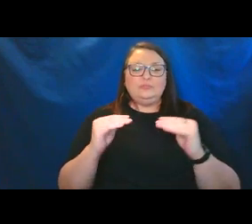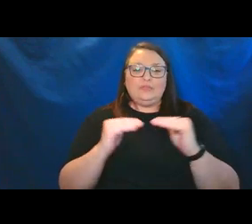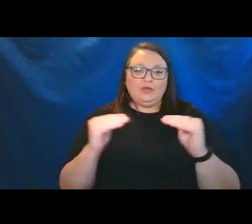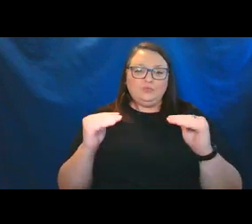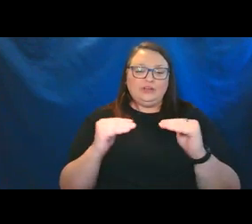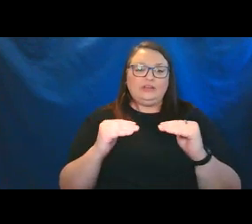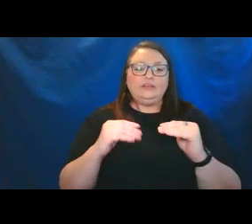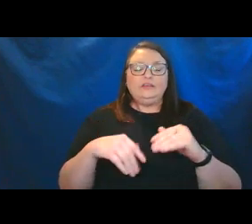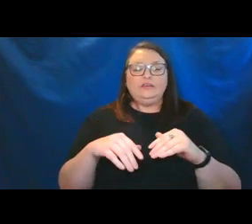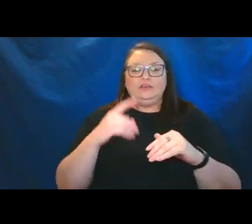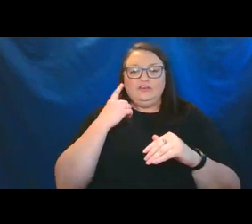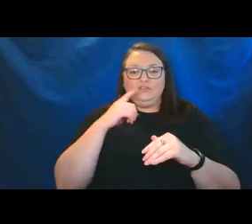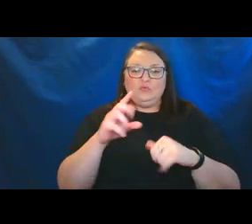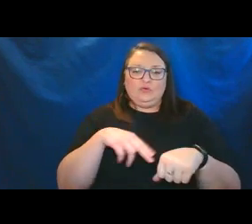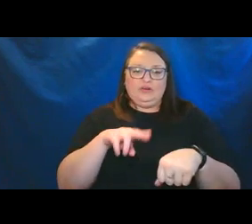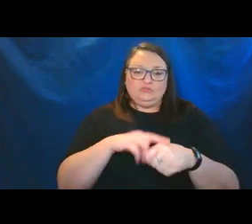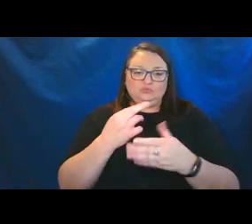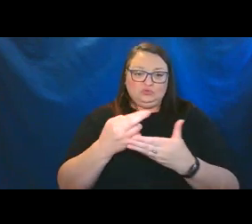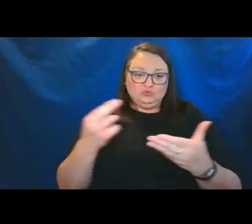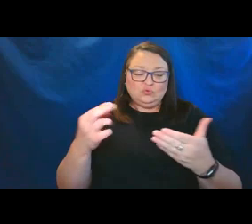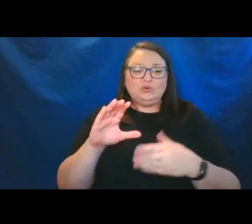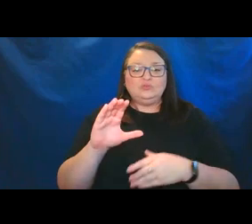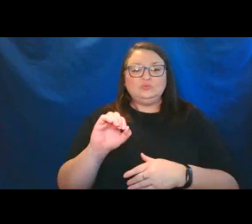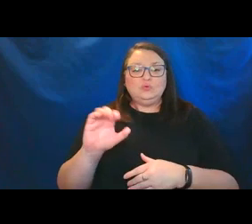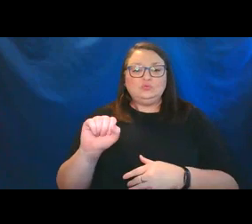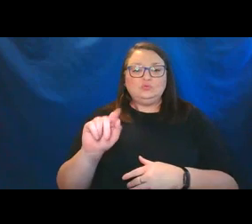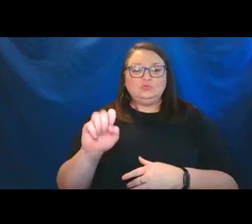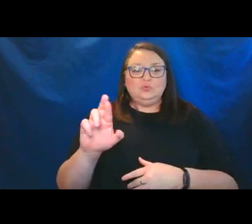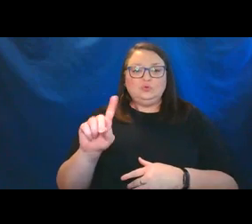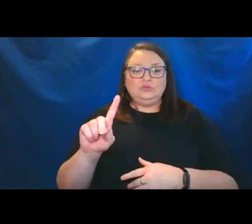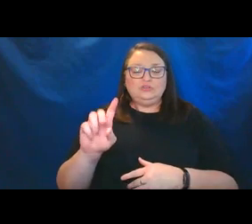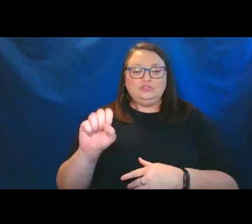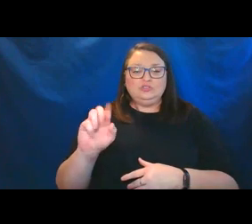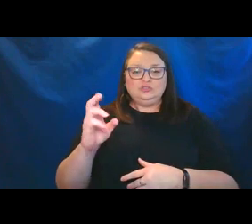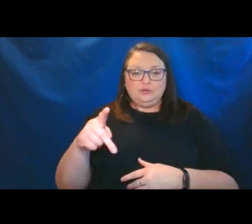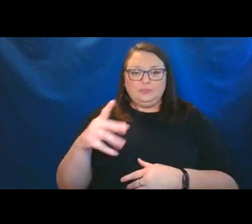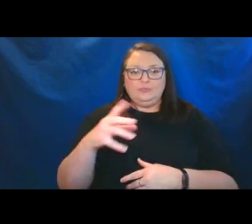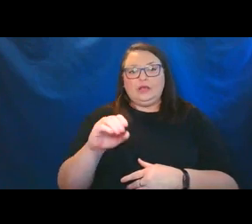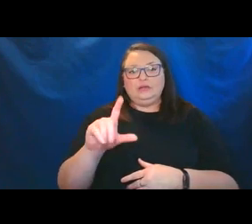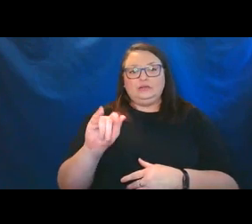and Climate Resilience. You can go to the next slide.